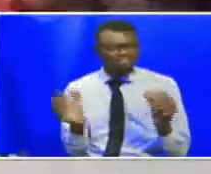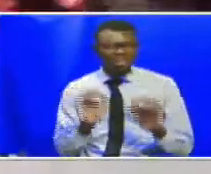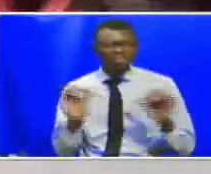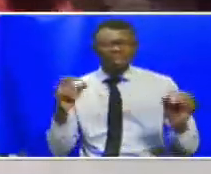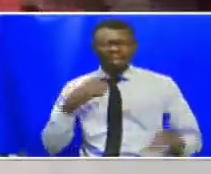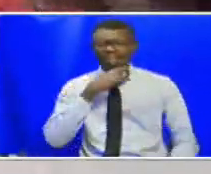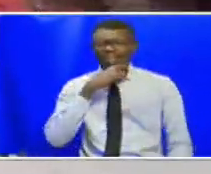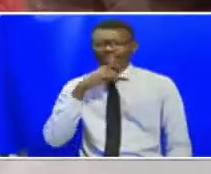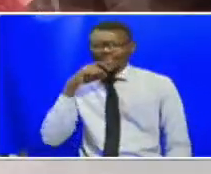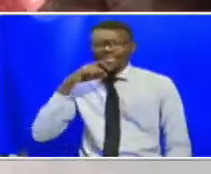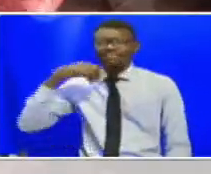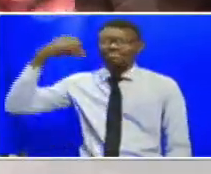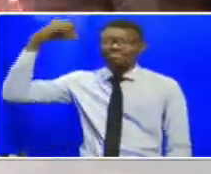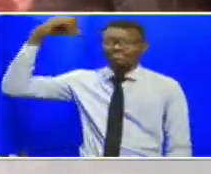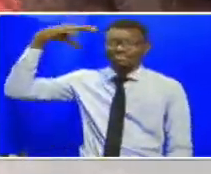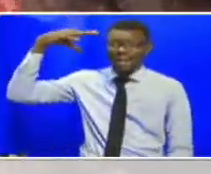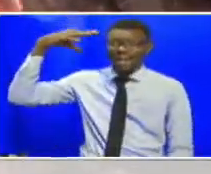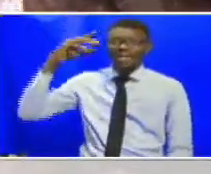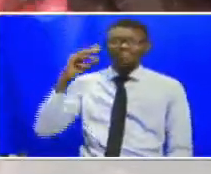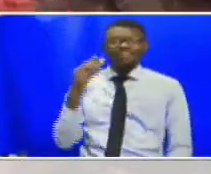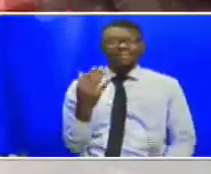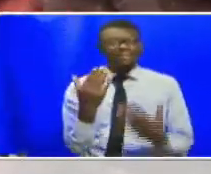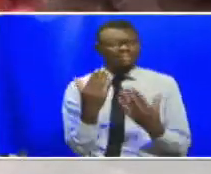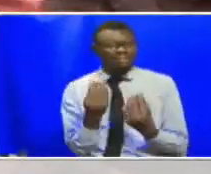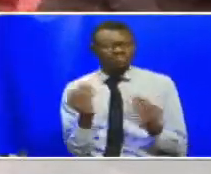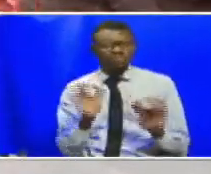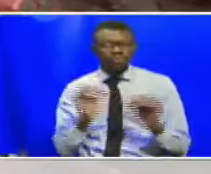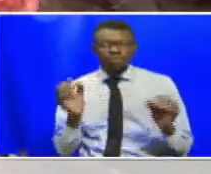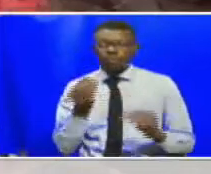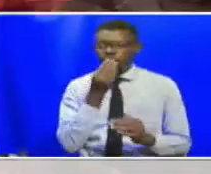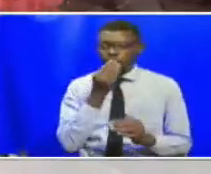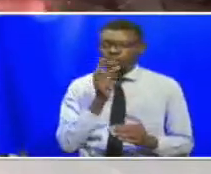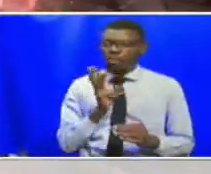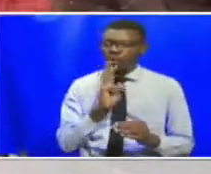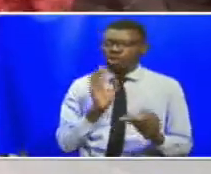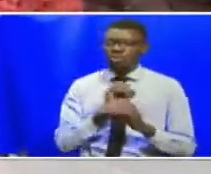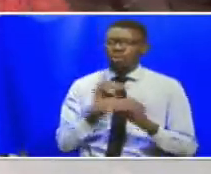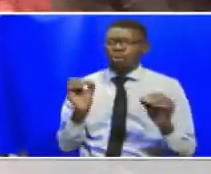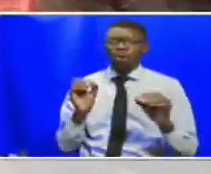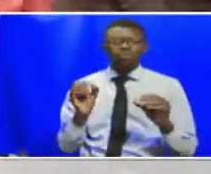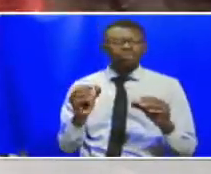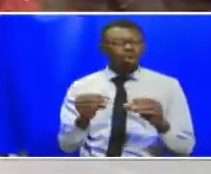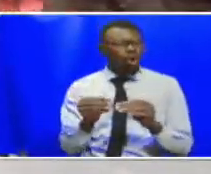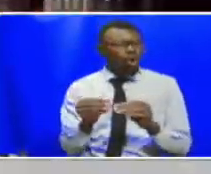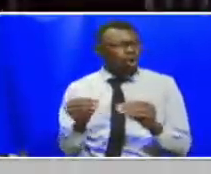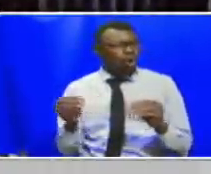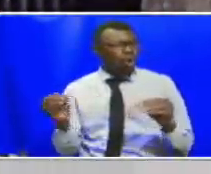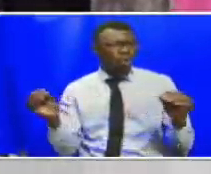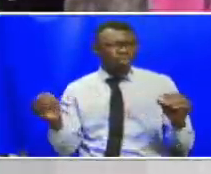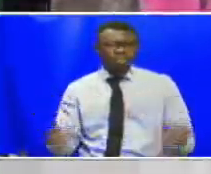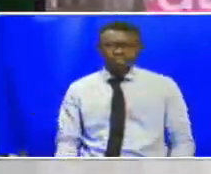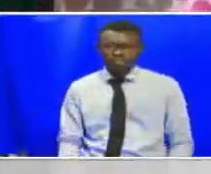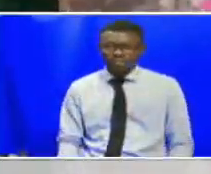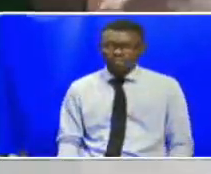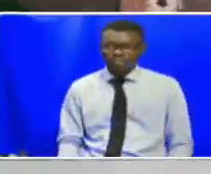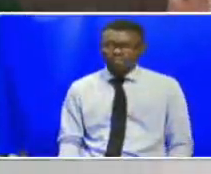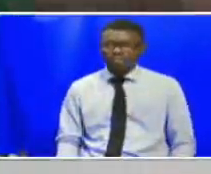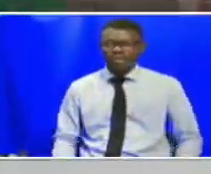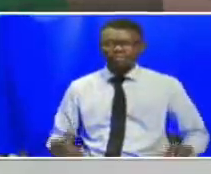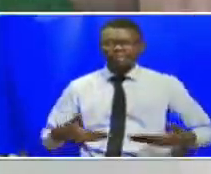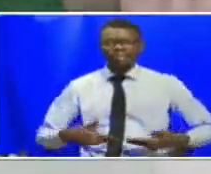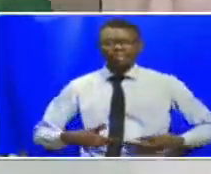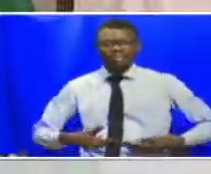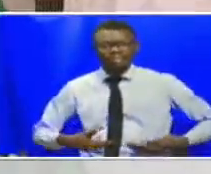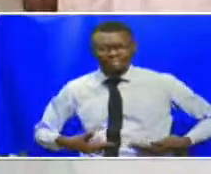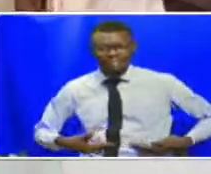and scorching sun, they could go without food and water for a couple of days. If it wasn't starvation,